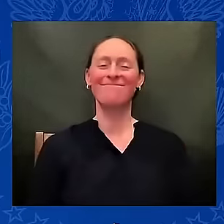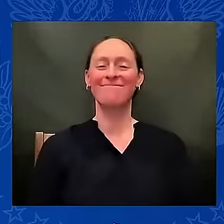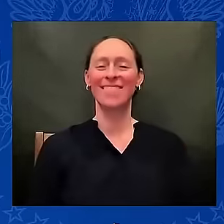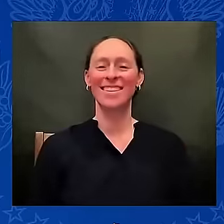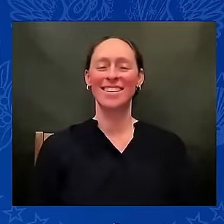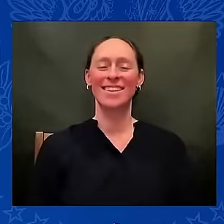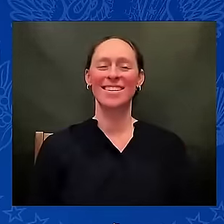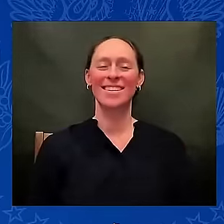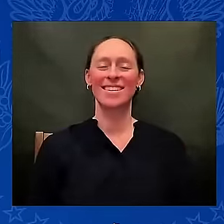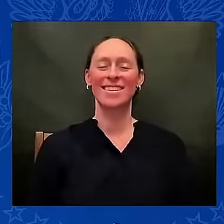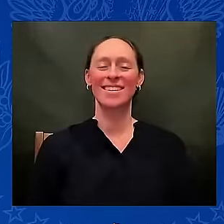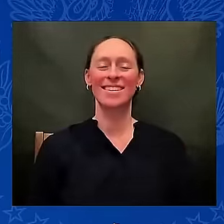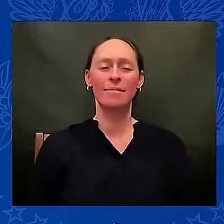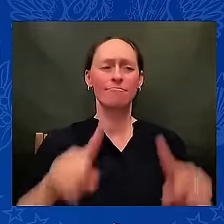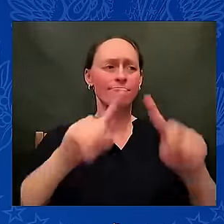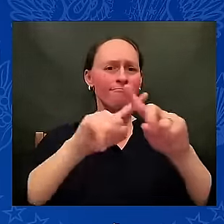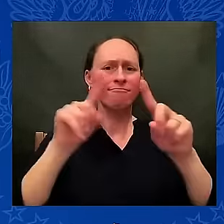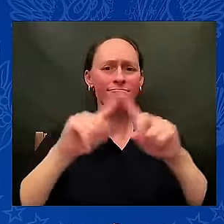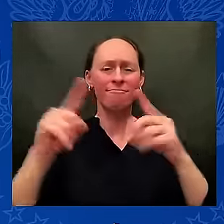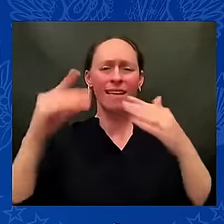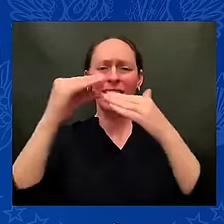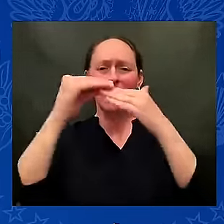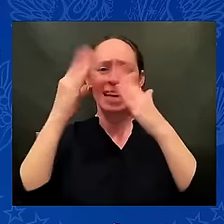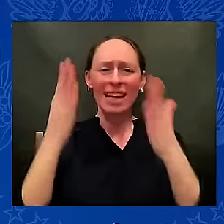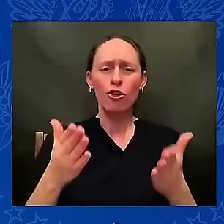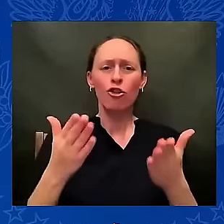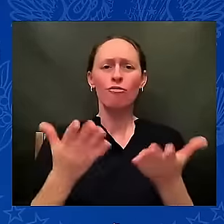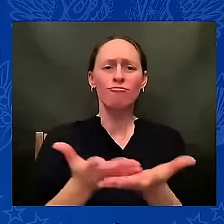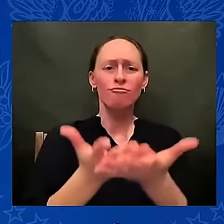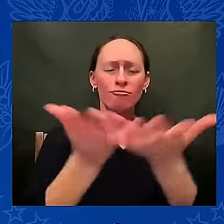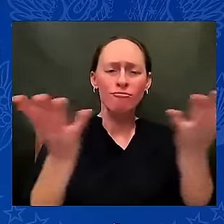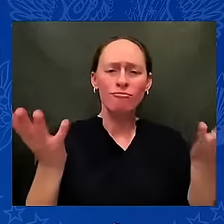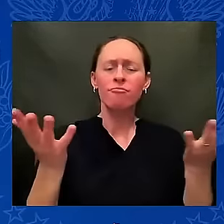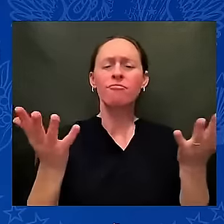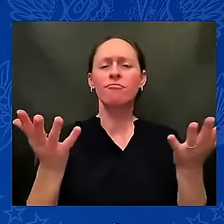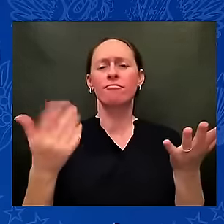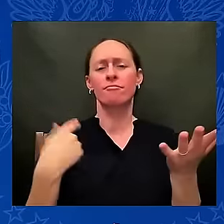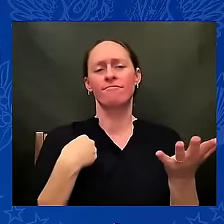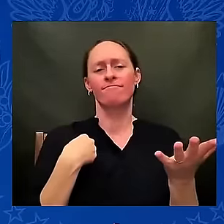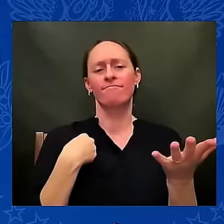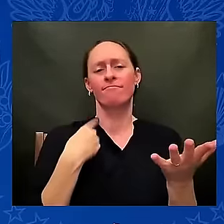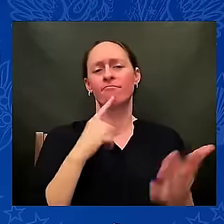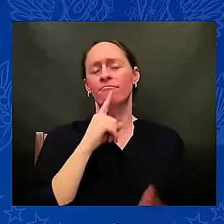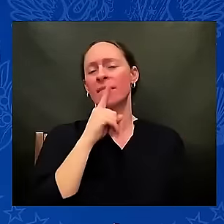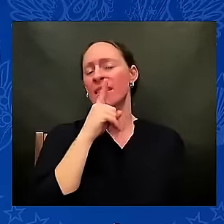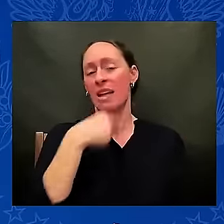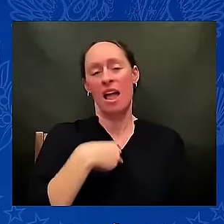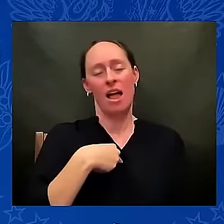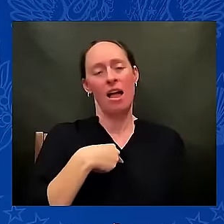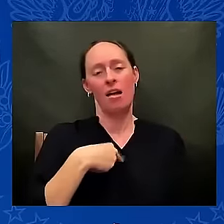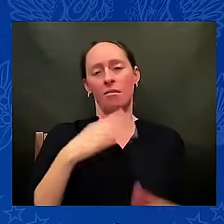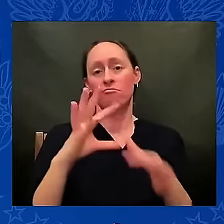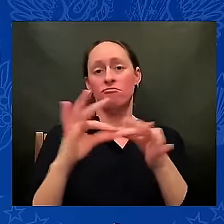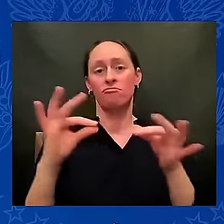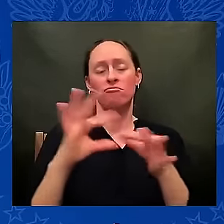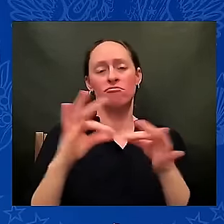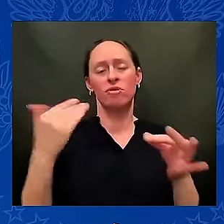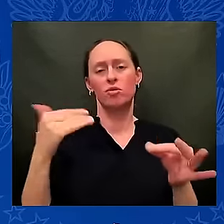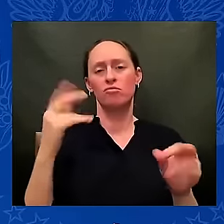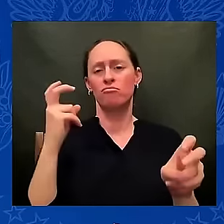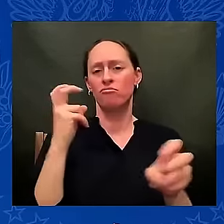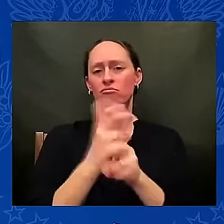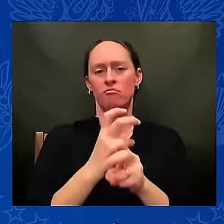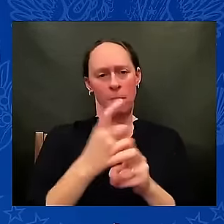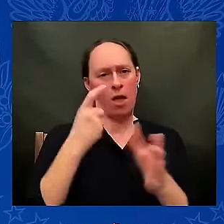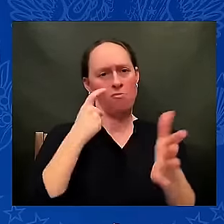know, I can't tell you what a special thanks I have for Deb Haaland, my